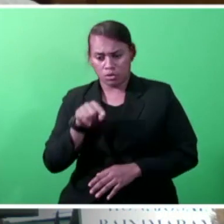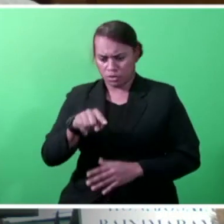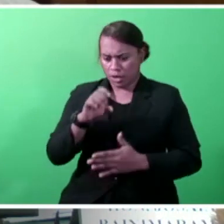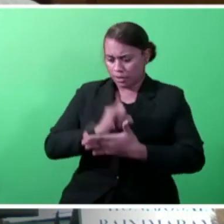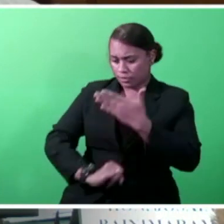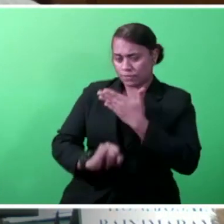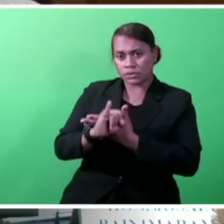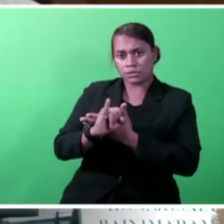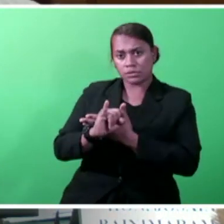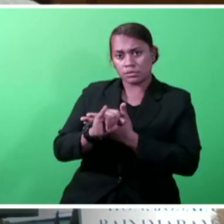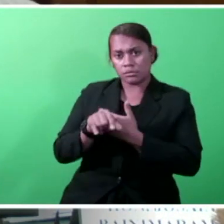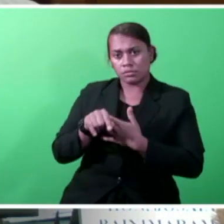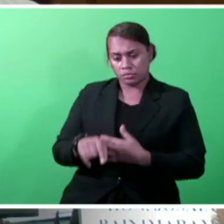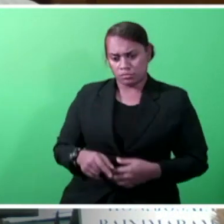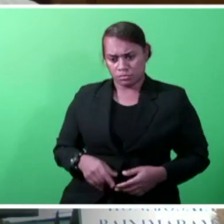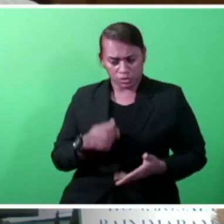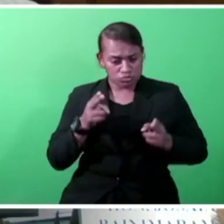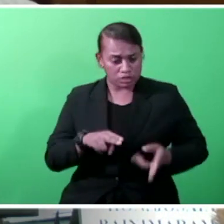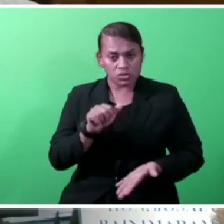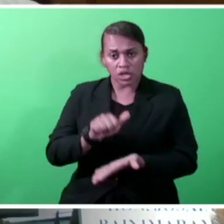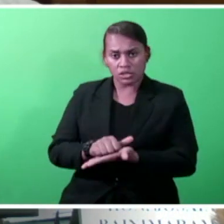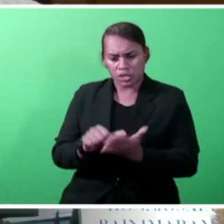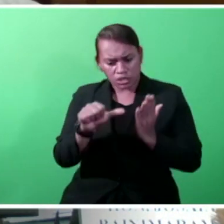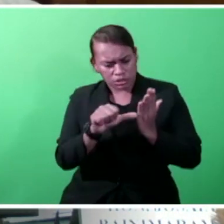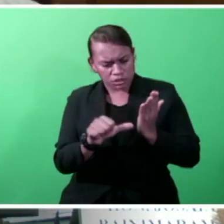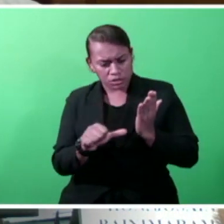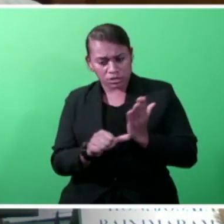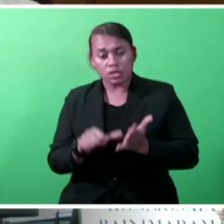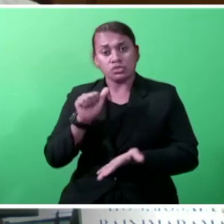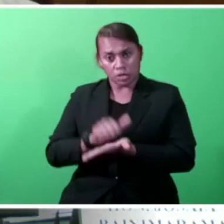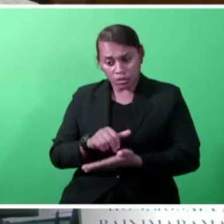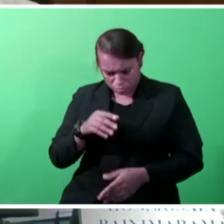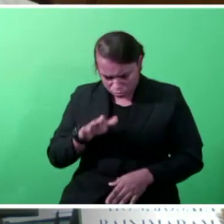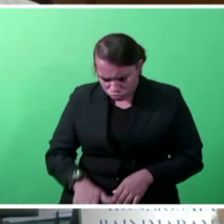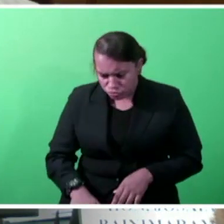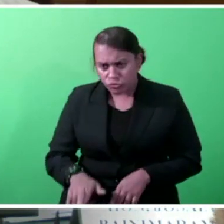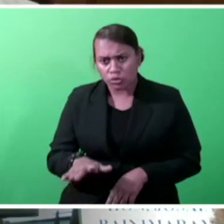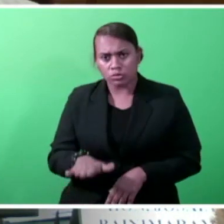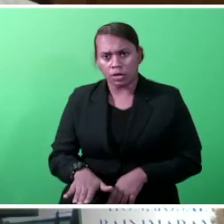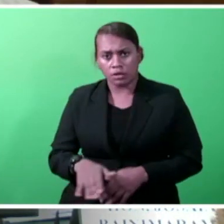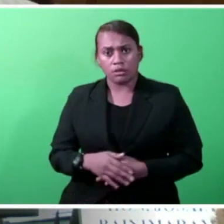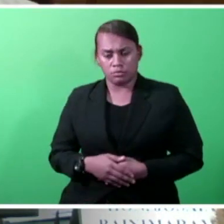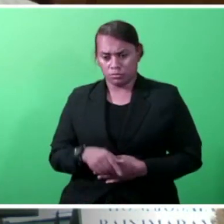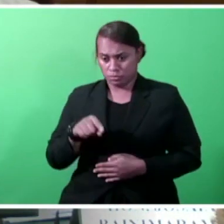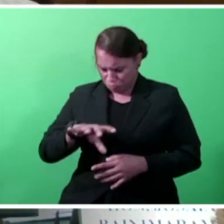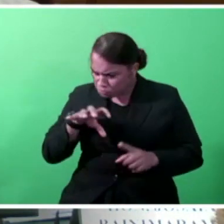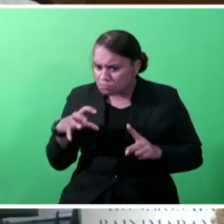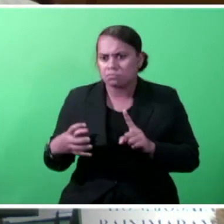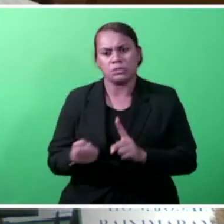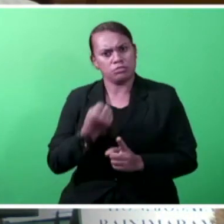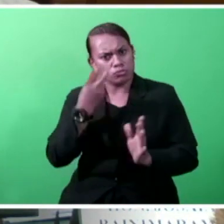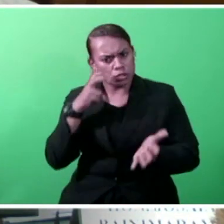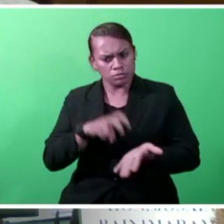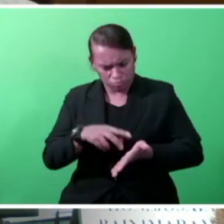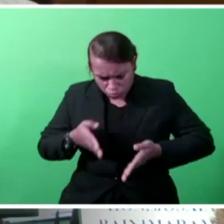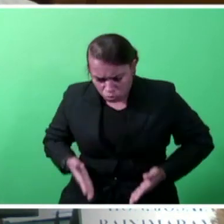and Political Rights and Article 7 of the UN Convention on the Rights of the Child. Fulfillment of the right to be registered at birth is closely